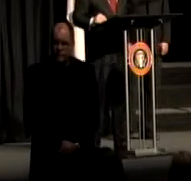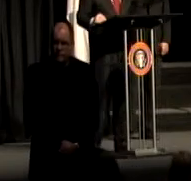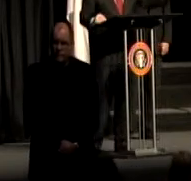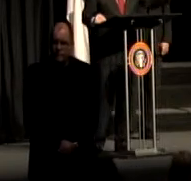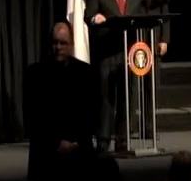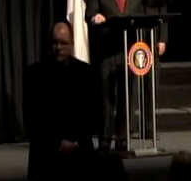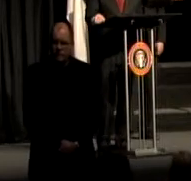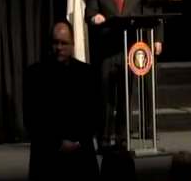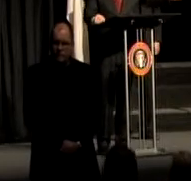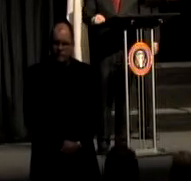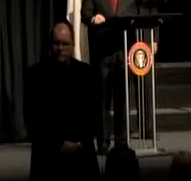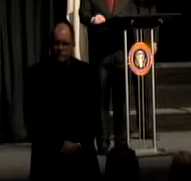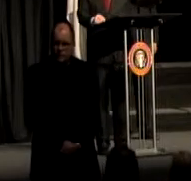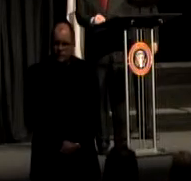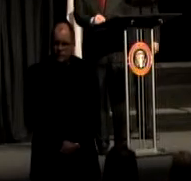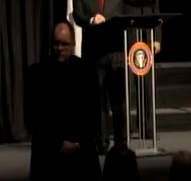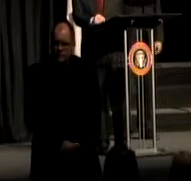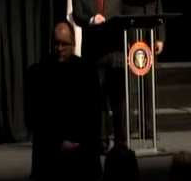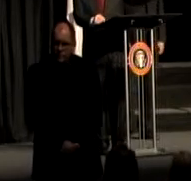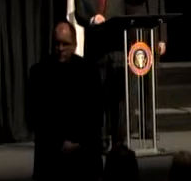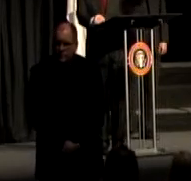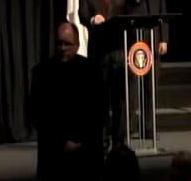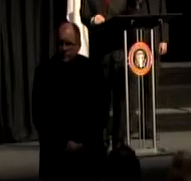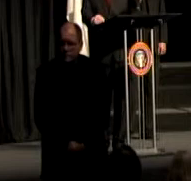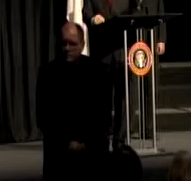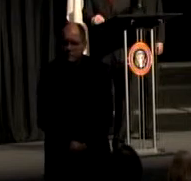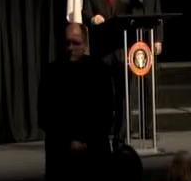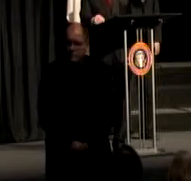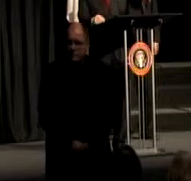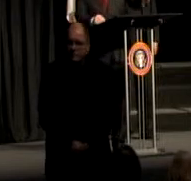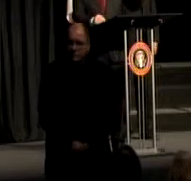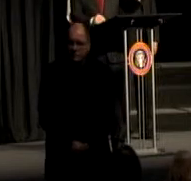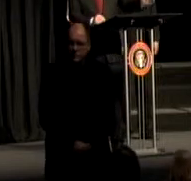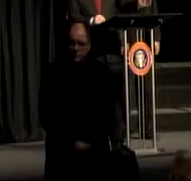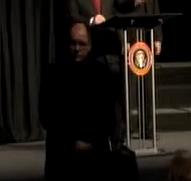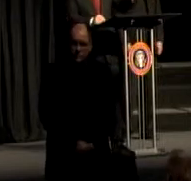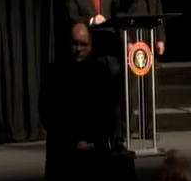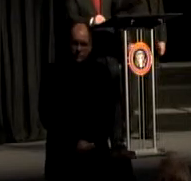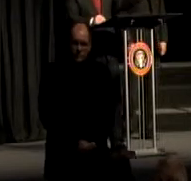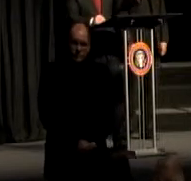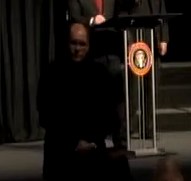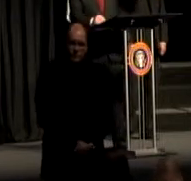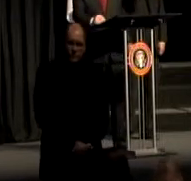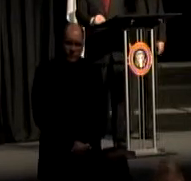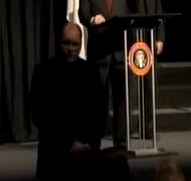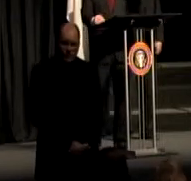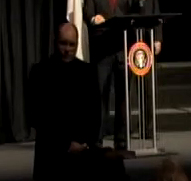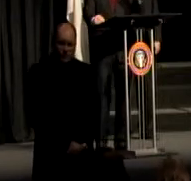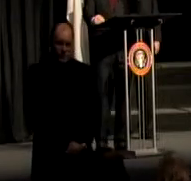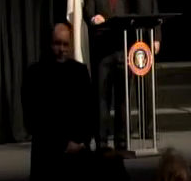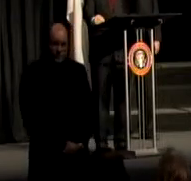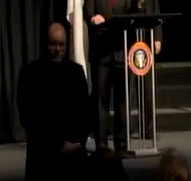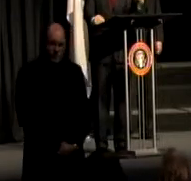when you elect your representative as a deacon and we speak and we communicate we come up and we